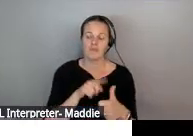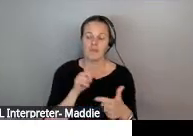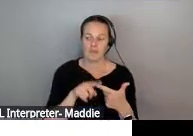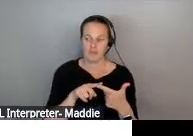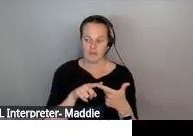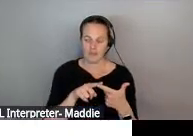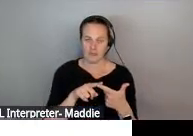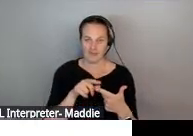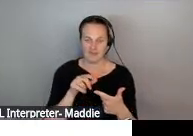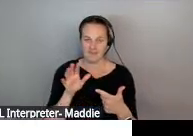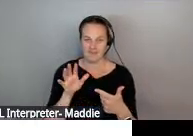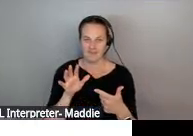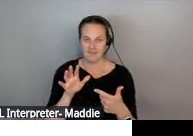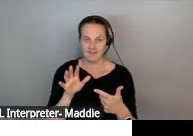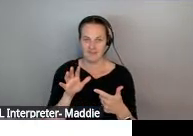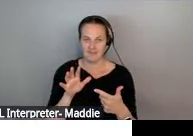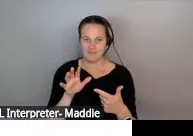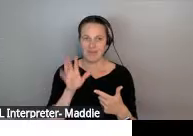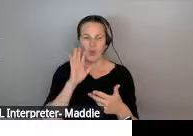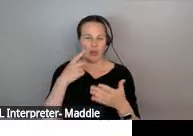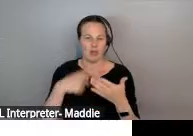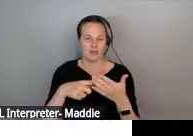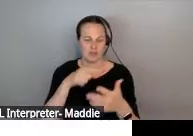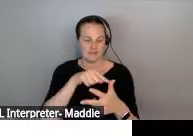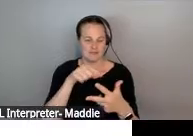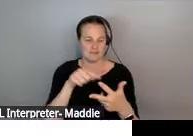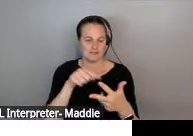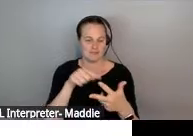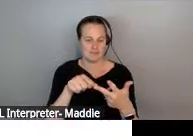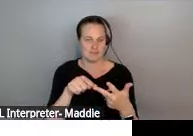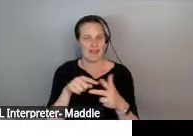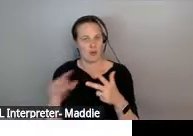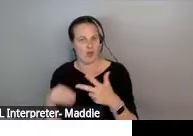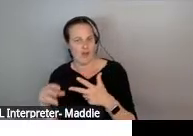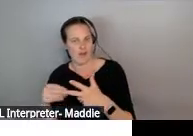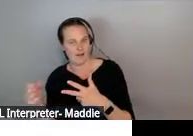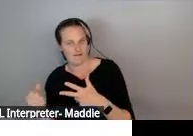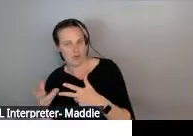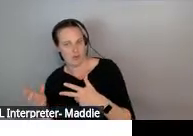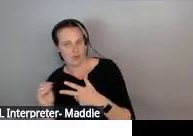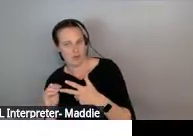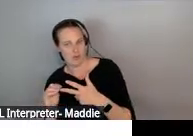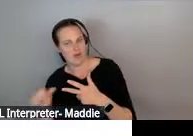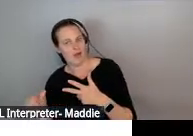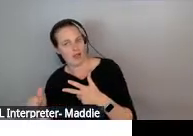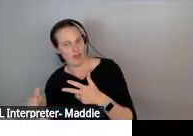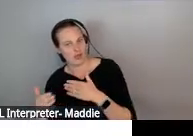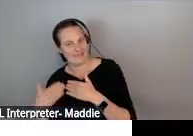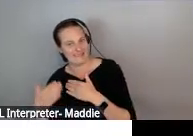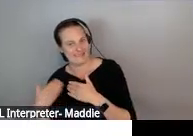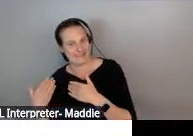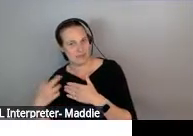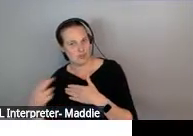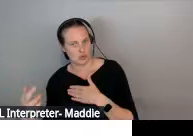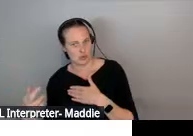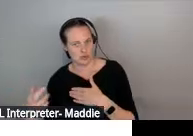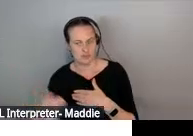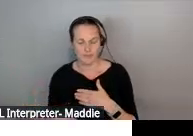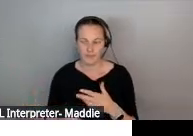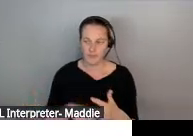here on this, well, I guess I'll go through what is on the slide and then I'll mention a couple other easy resources. So if you